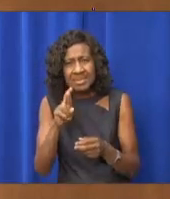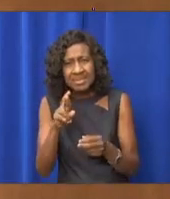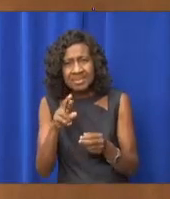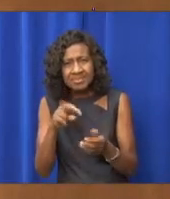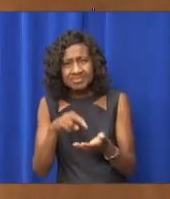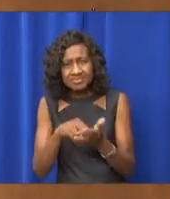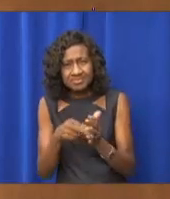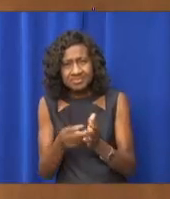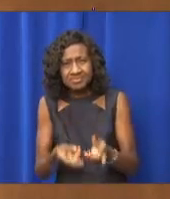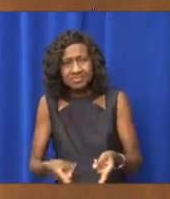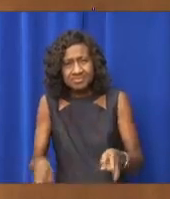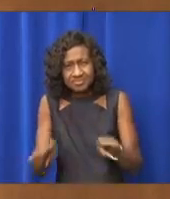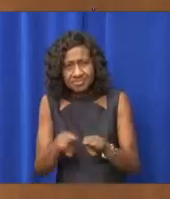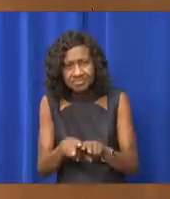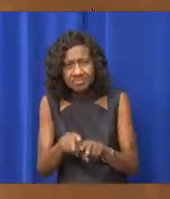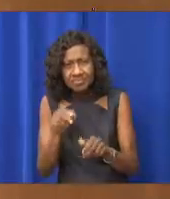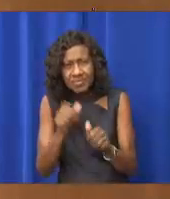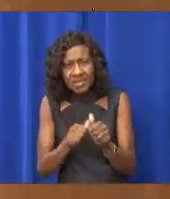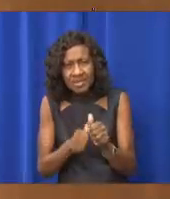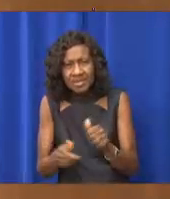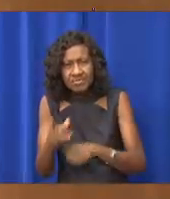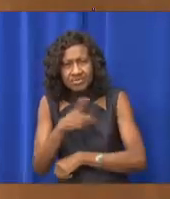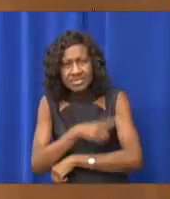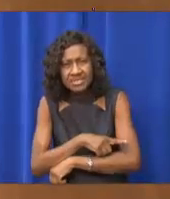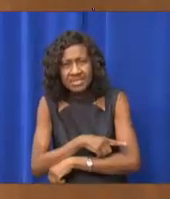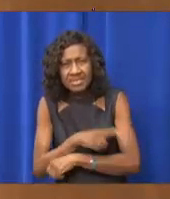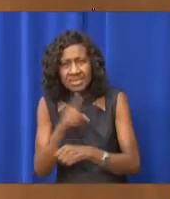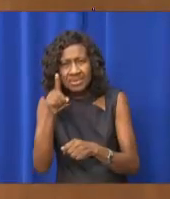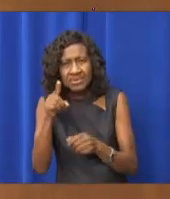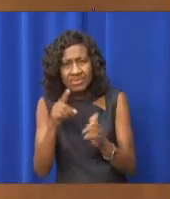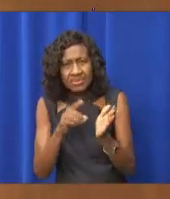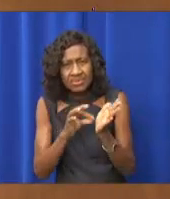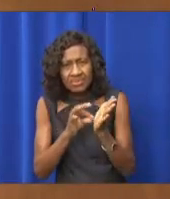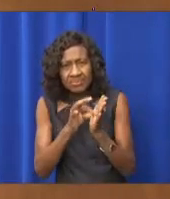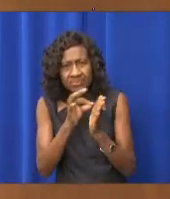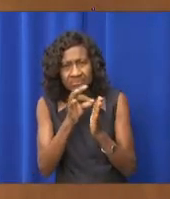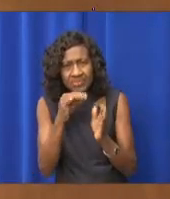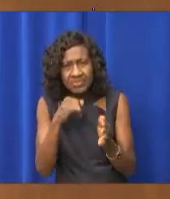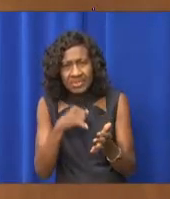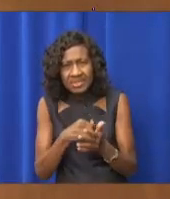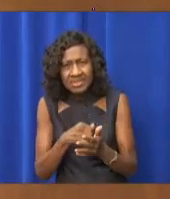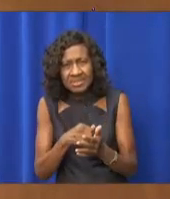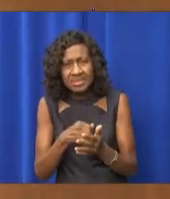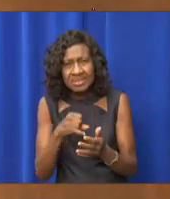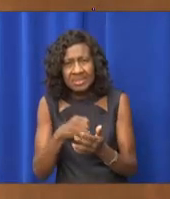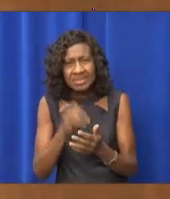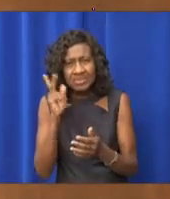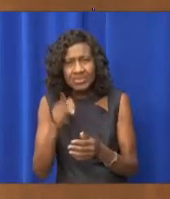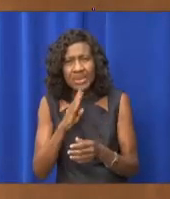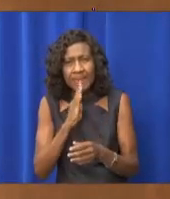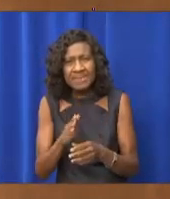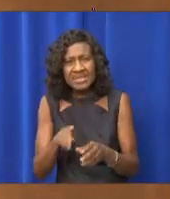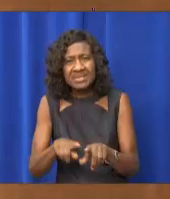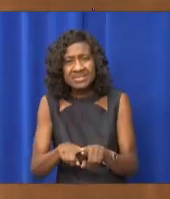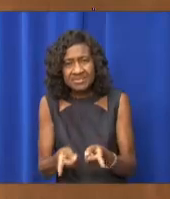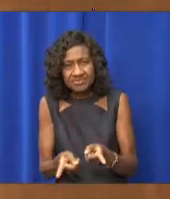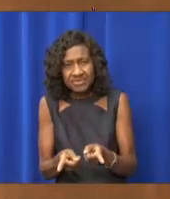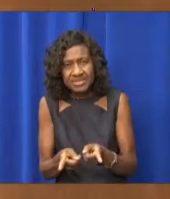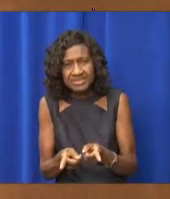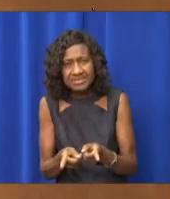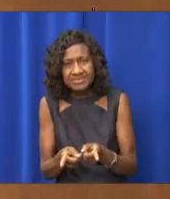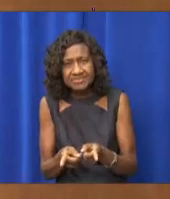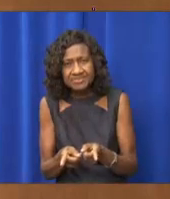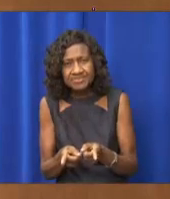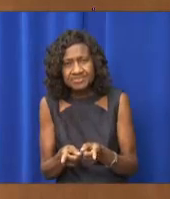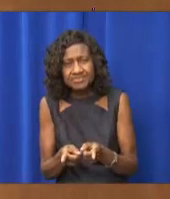time-dependent reproductive number. So every day when you calculate it, you will be able to find a different R number.